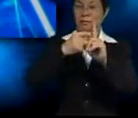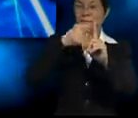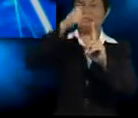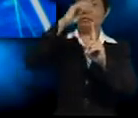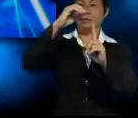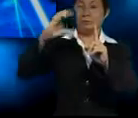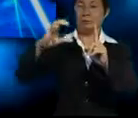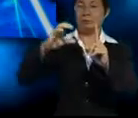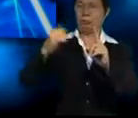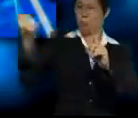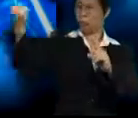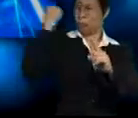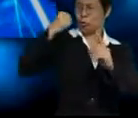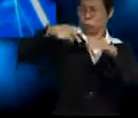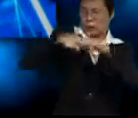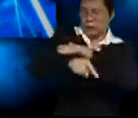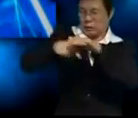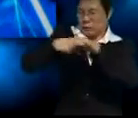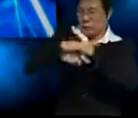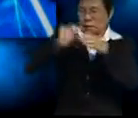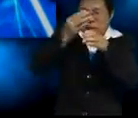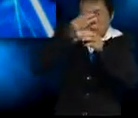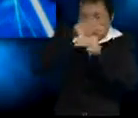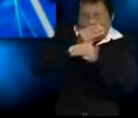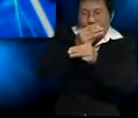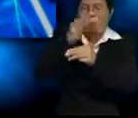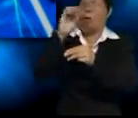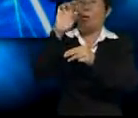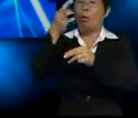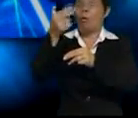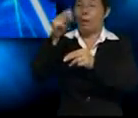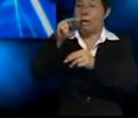is powerful enough to kill microorganisms.